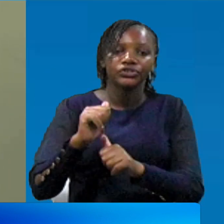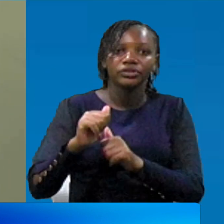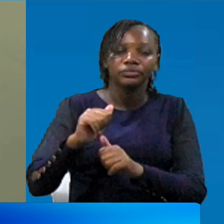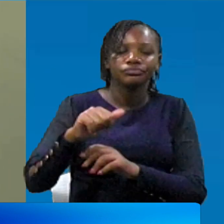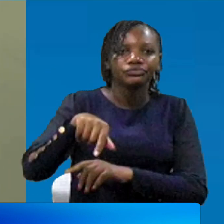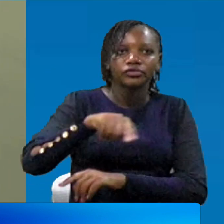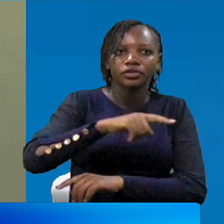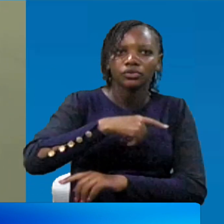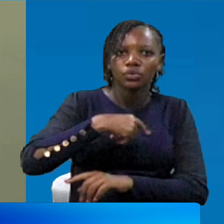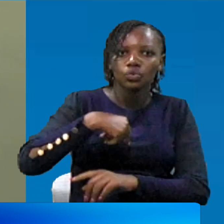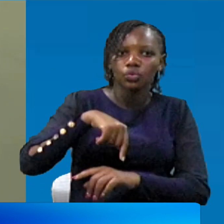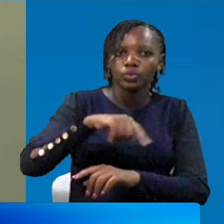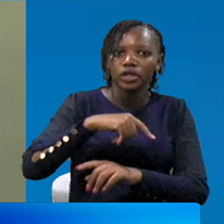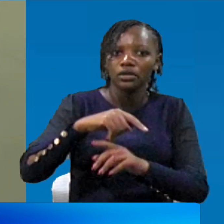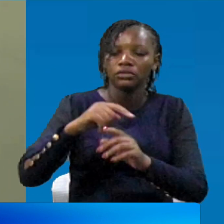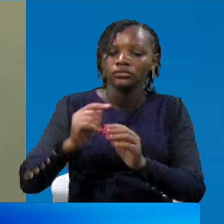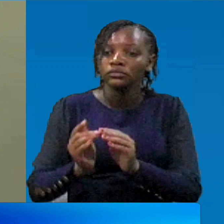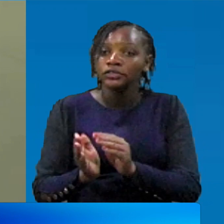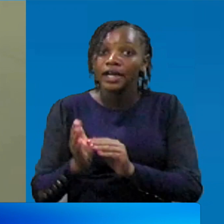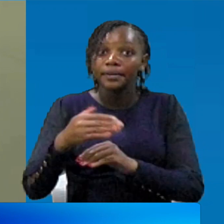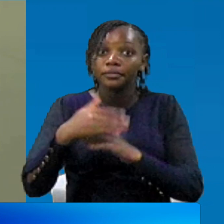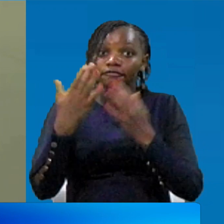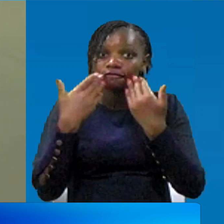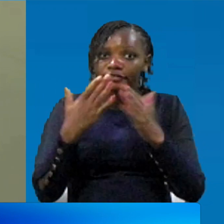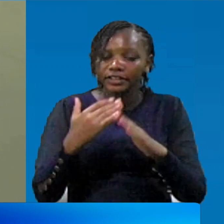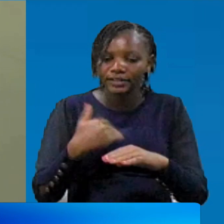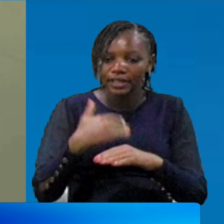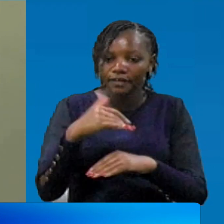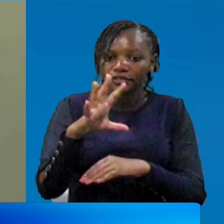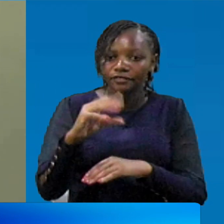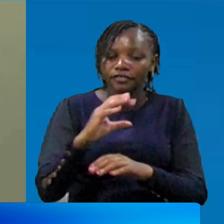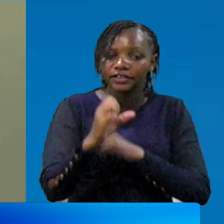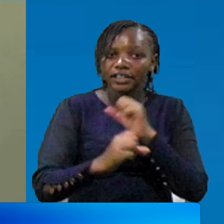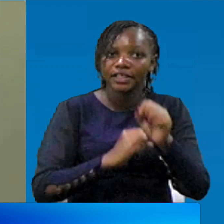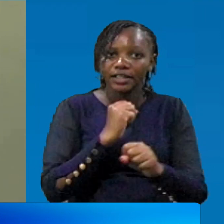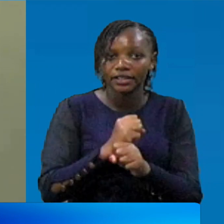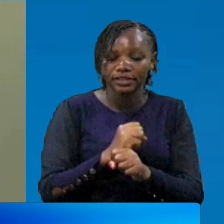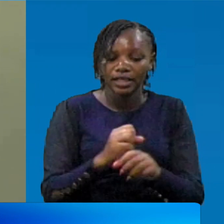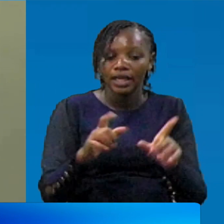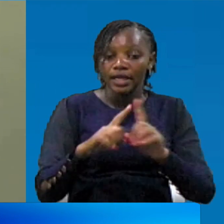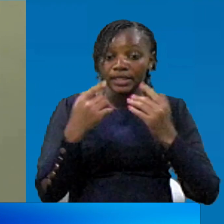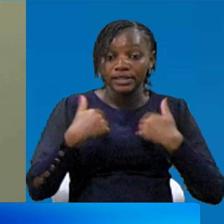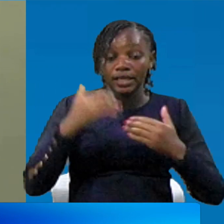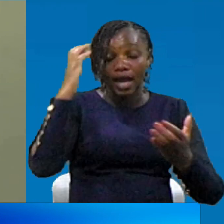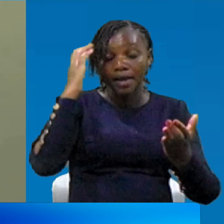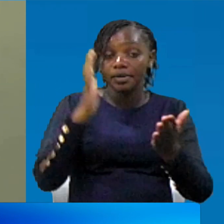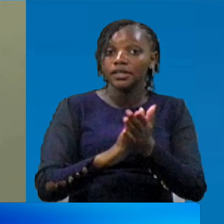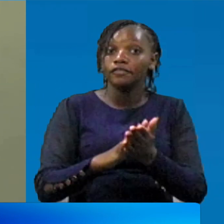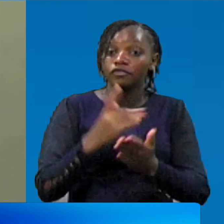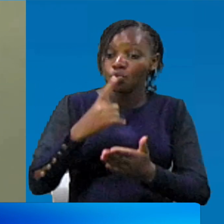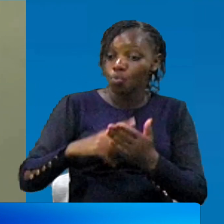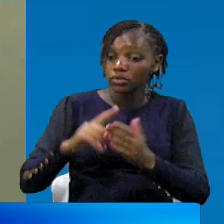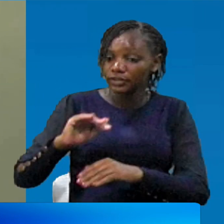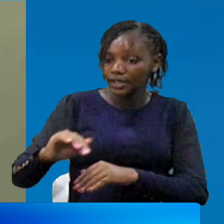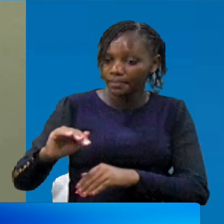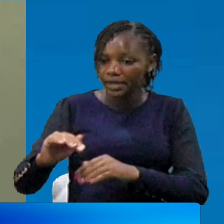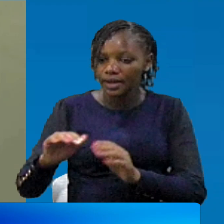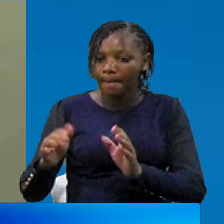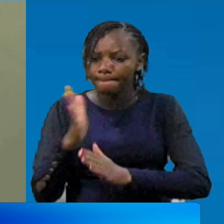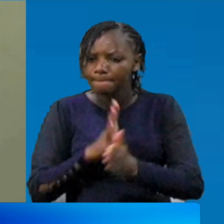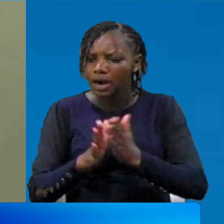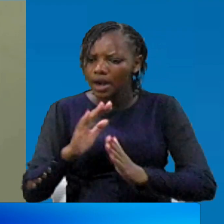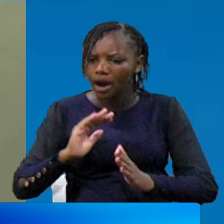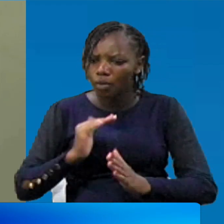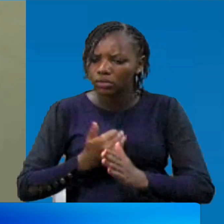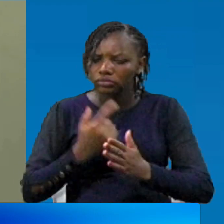actually rehabilitate after 50 years. And so I want to believe the portion that is remaining, our plan was